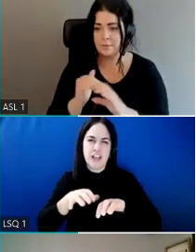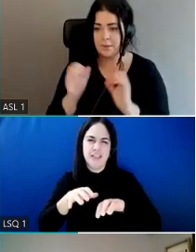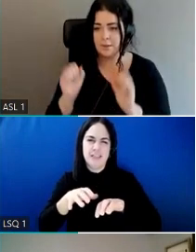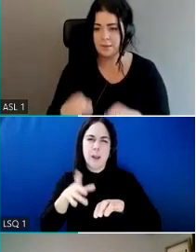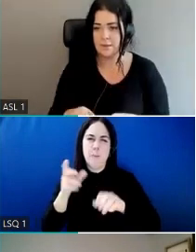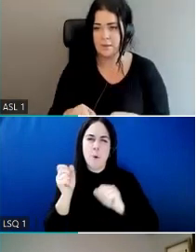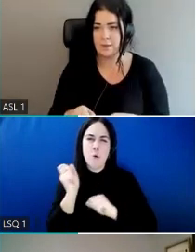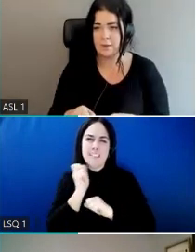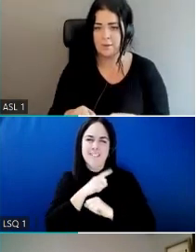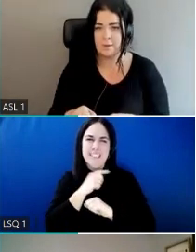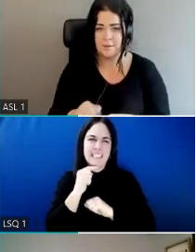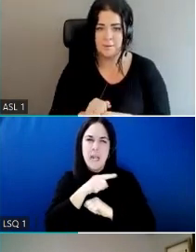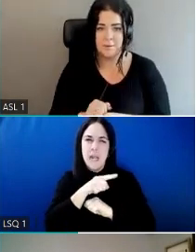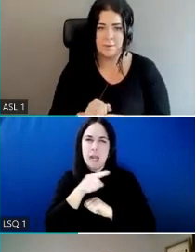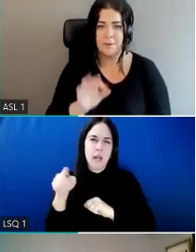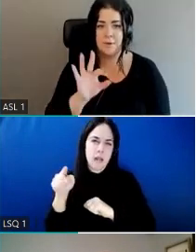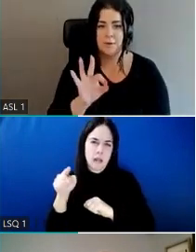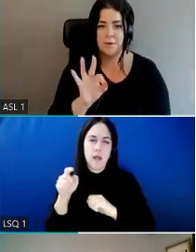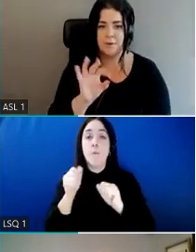to